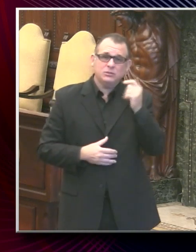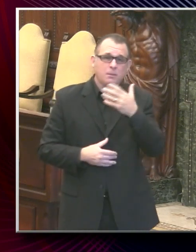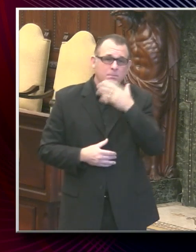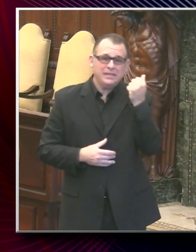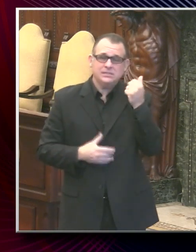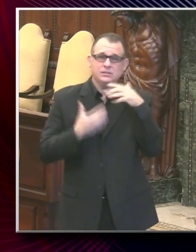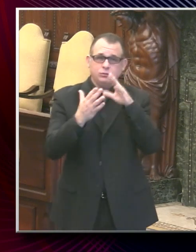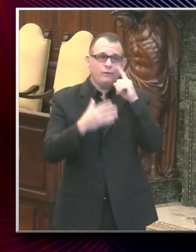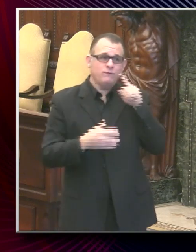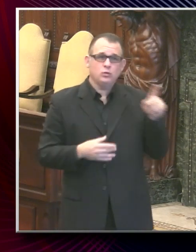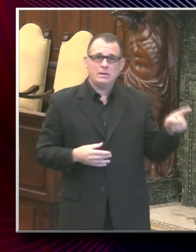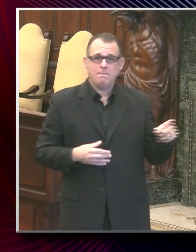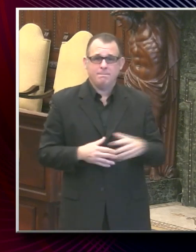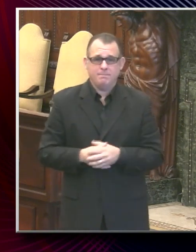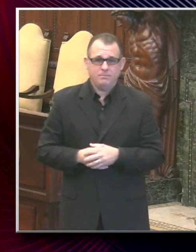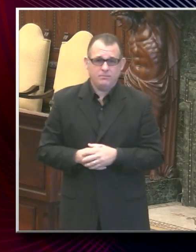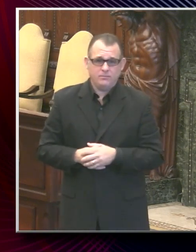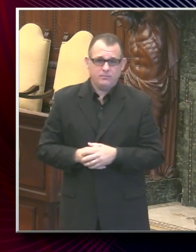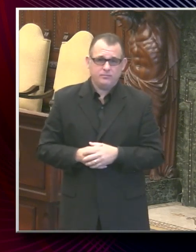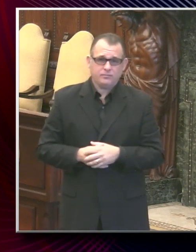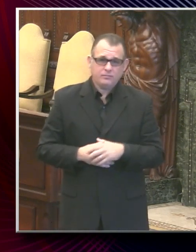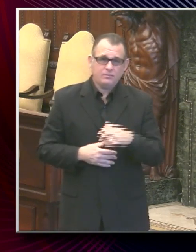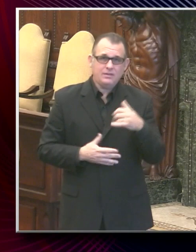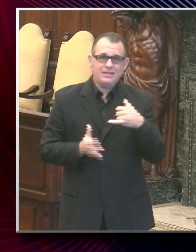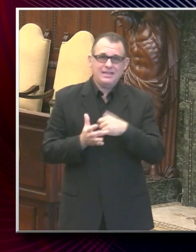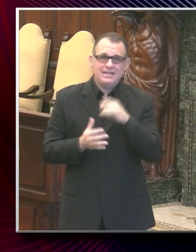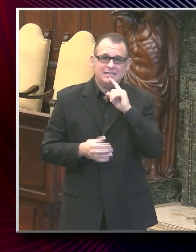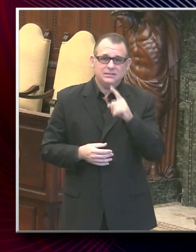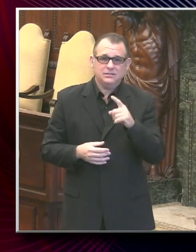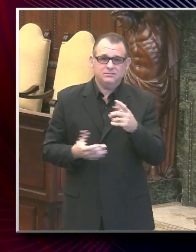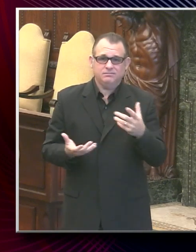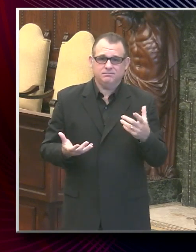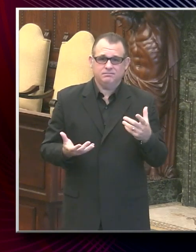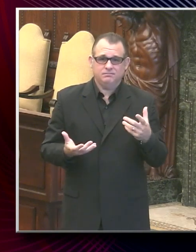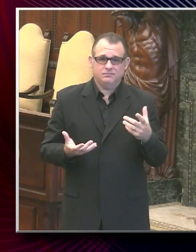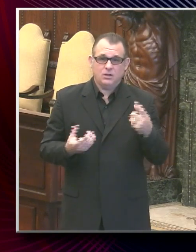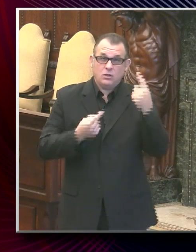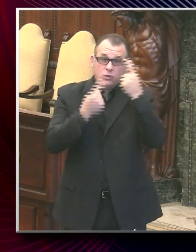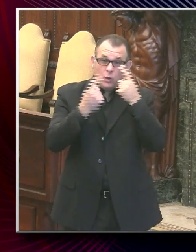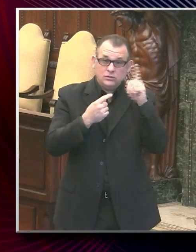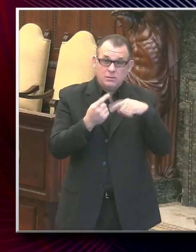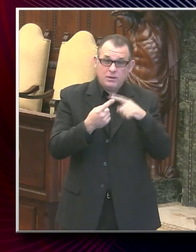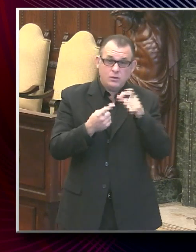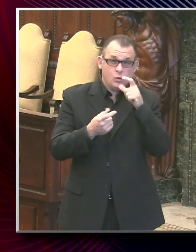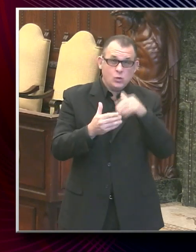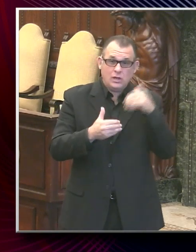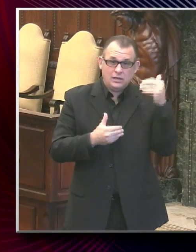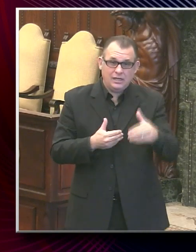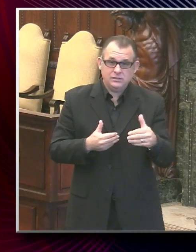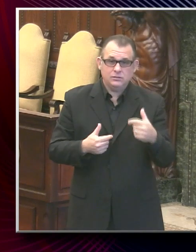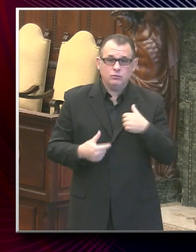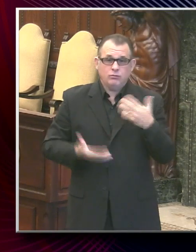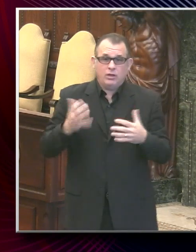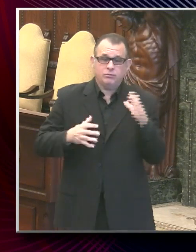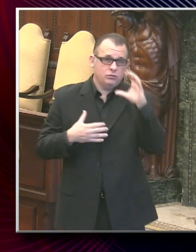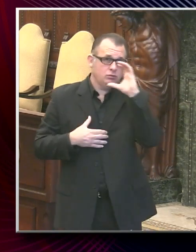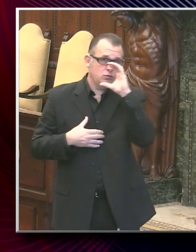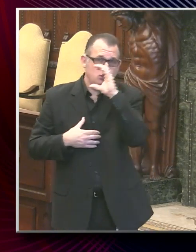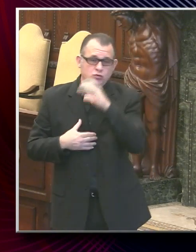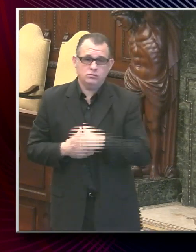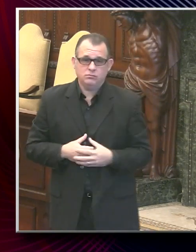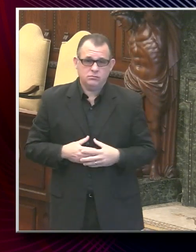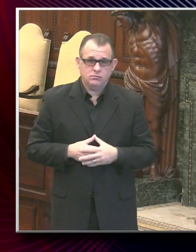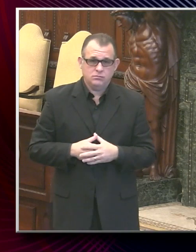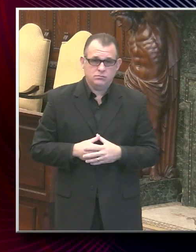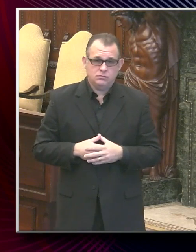him. And is there thought to who may be Brian's successor? Yeah. We'll probably do a search. And